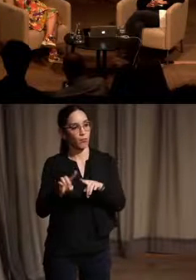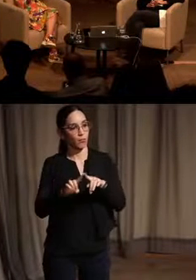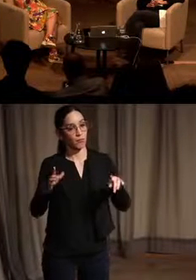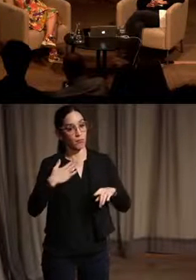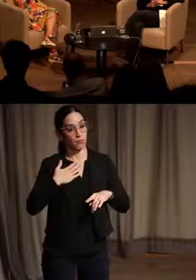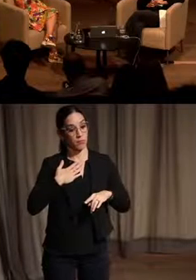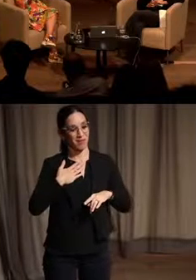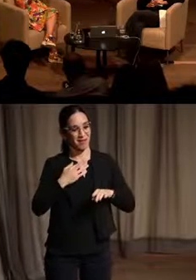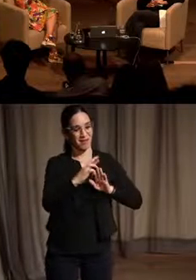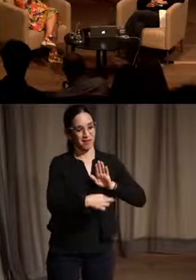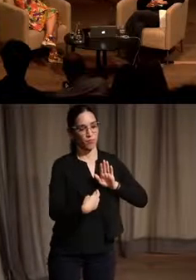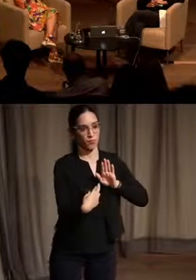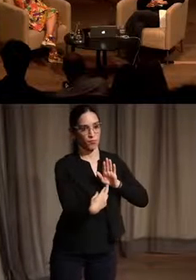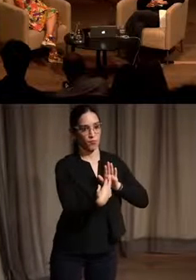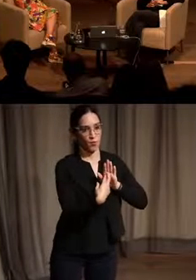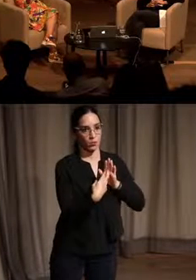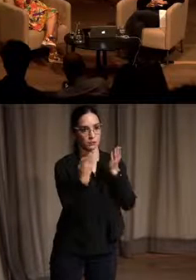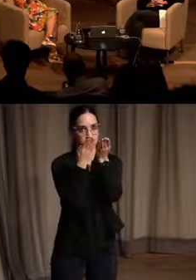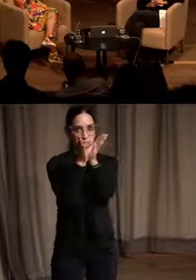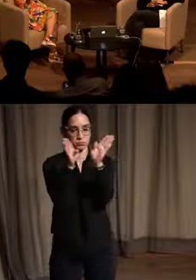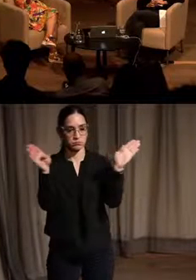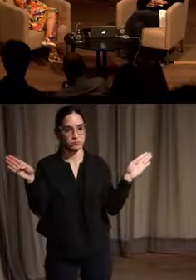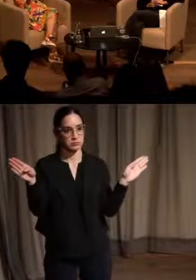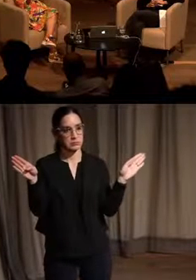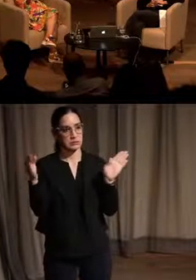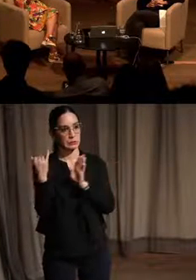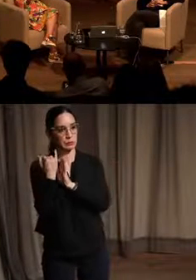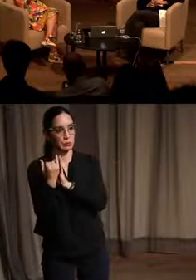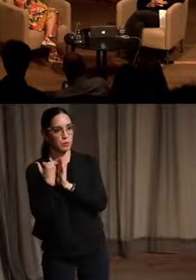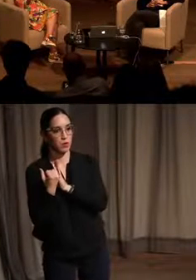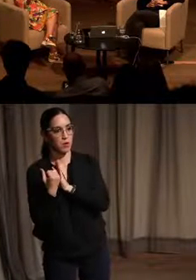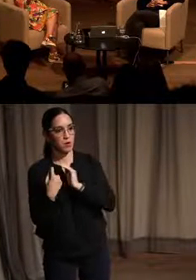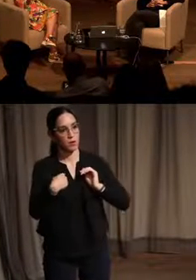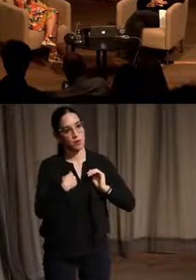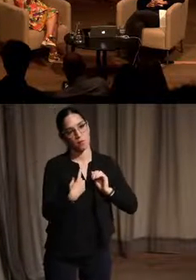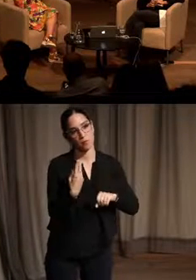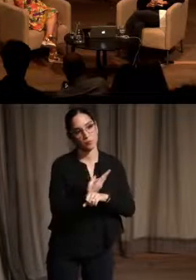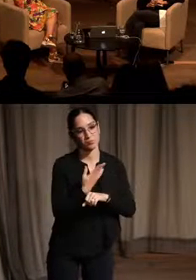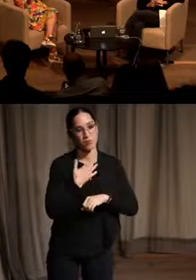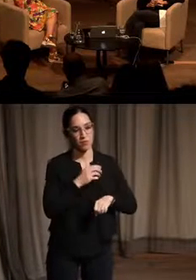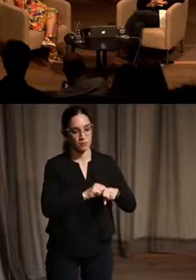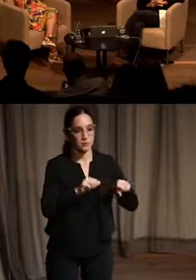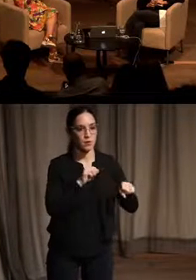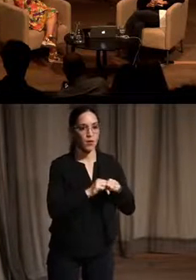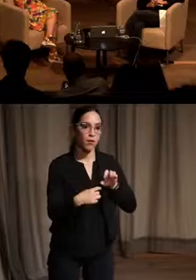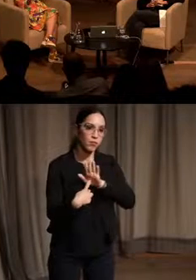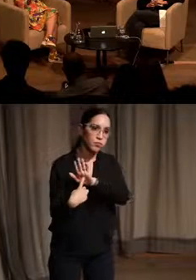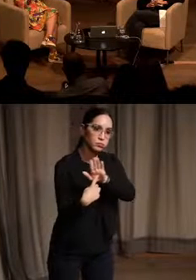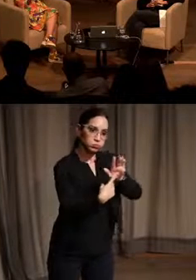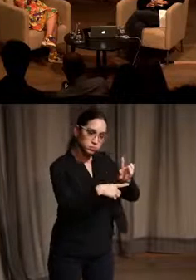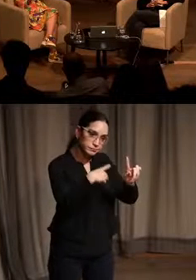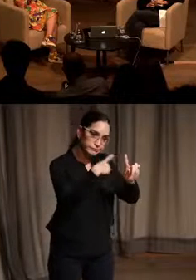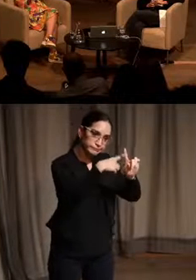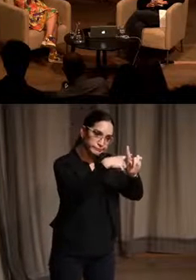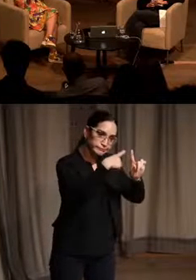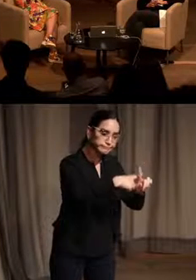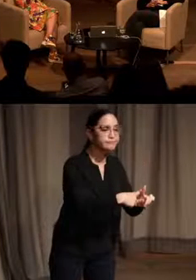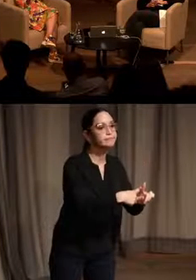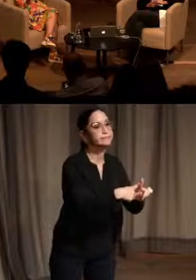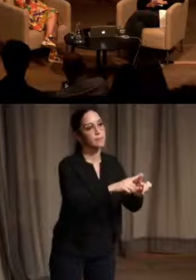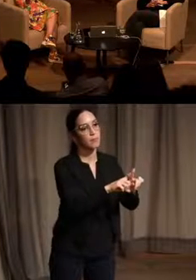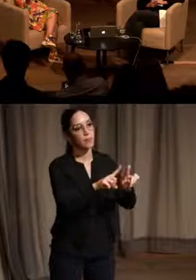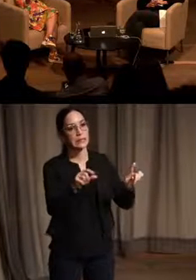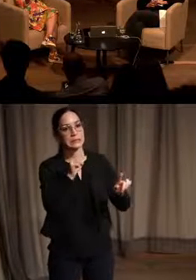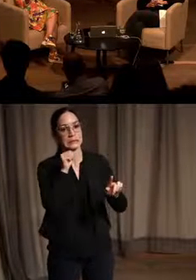role in this larger, in this greater art world, and think about how we can use our platforms to do good, but without creating